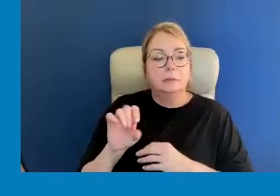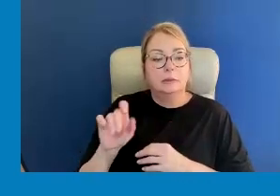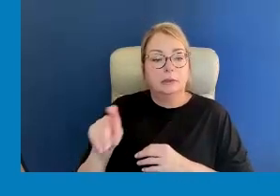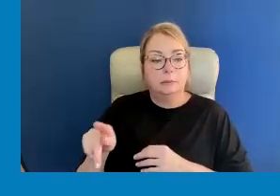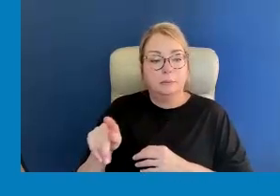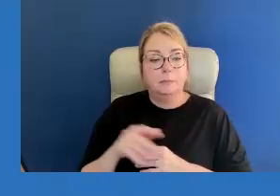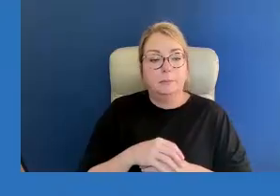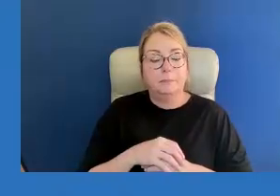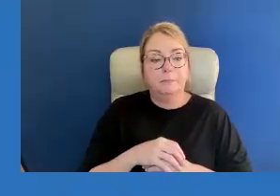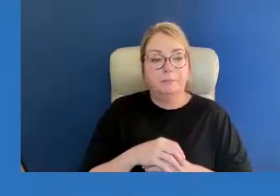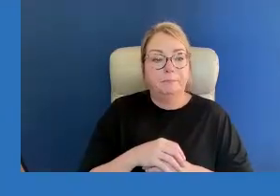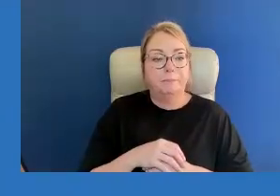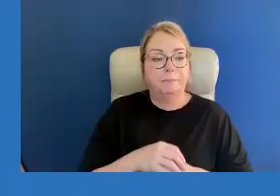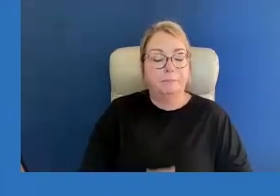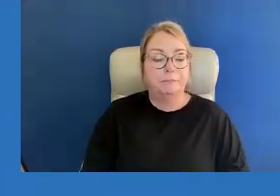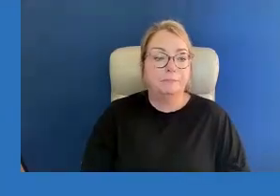SCCCD.